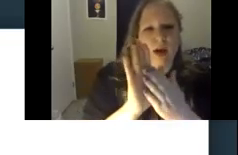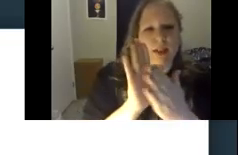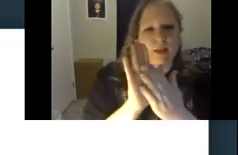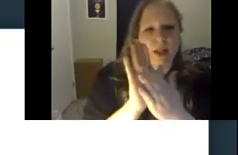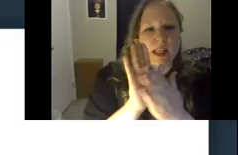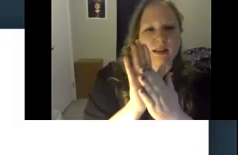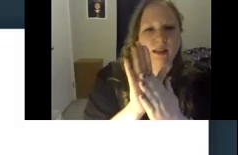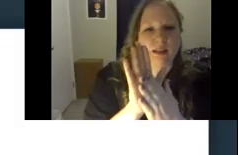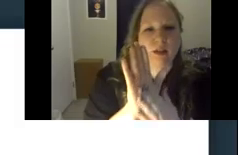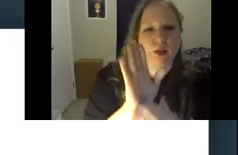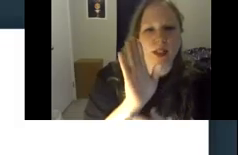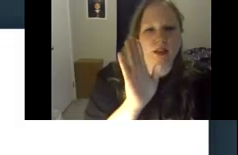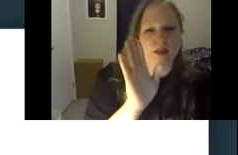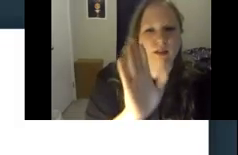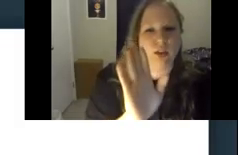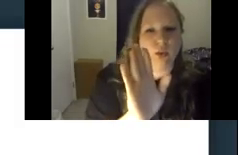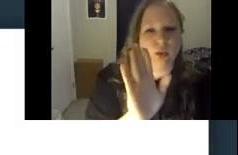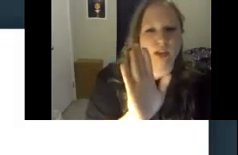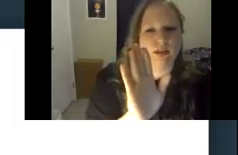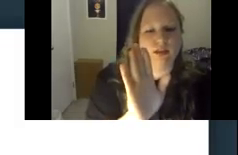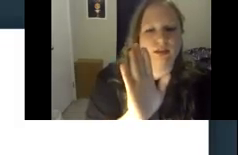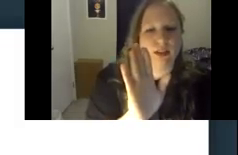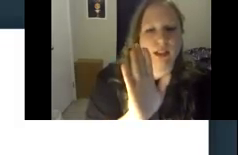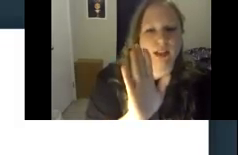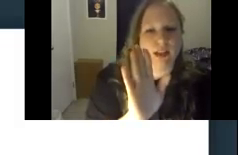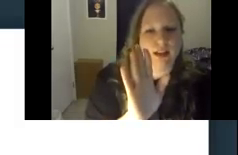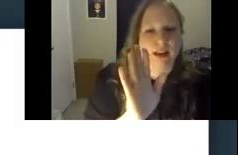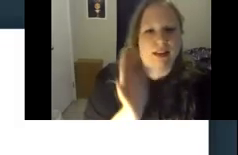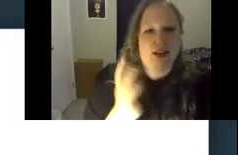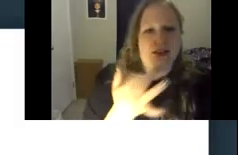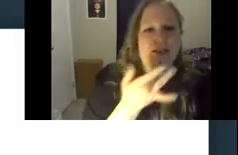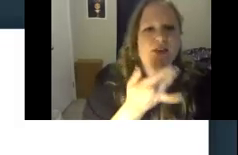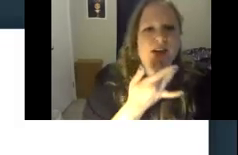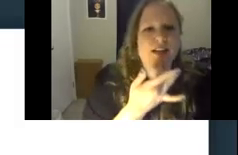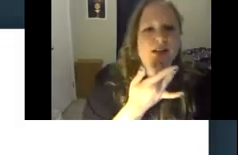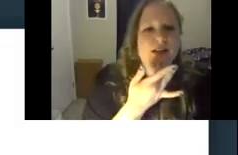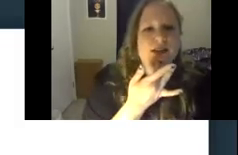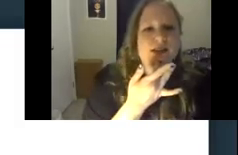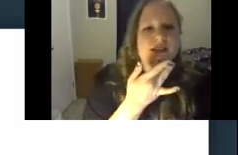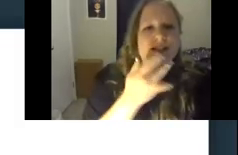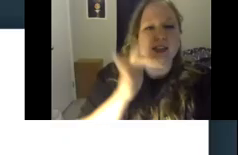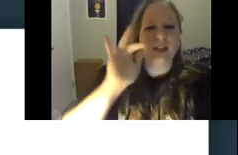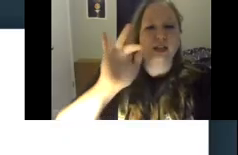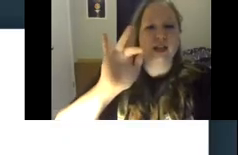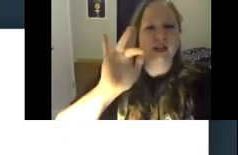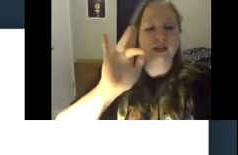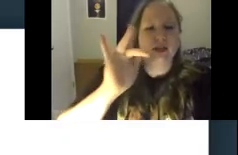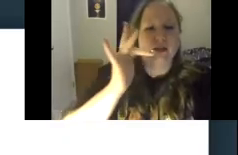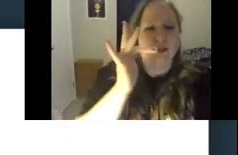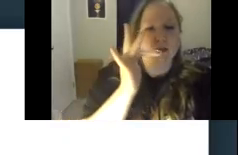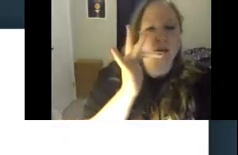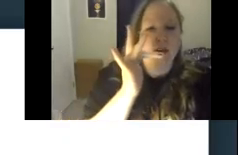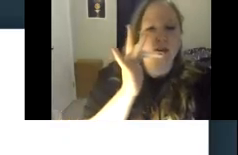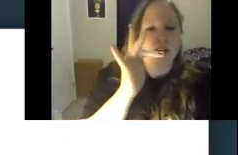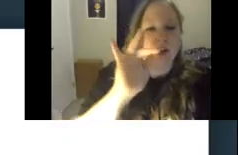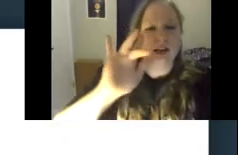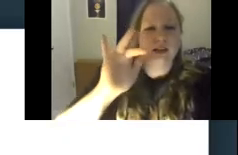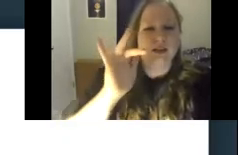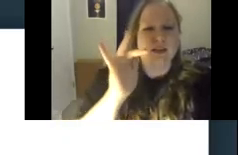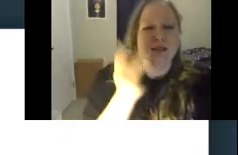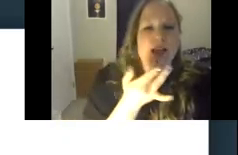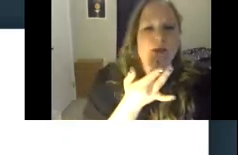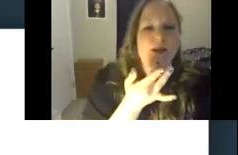the palm is possessive. So it'll be your, and then favorite, like your middle